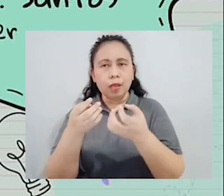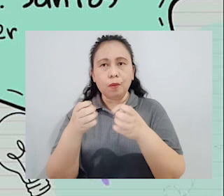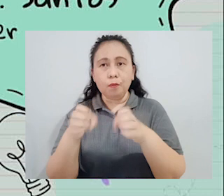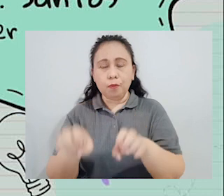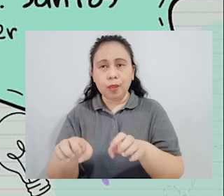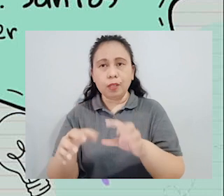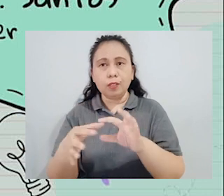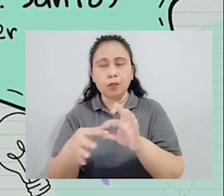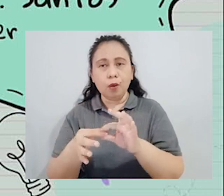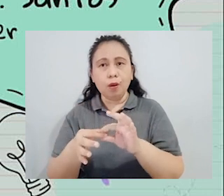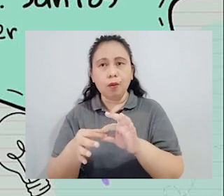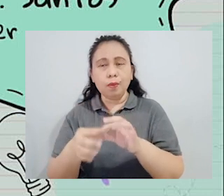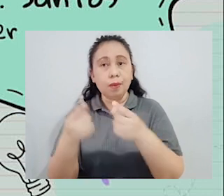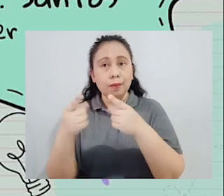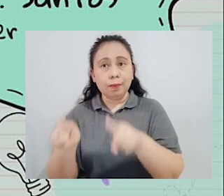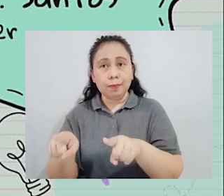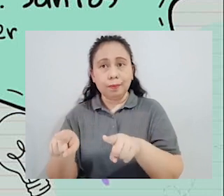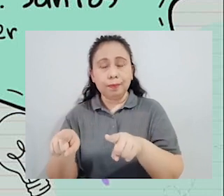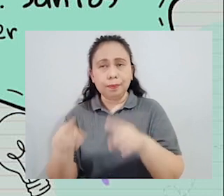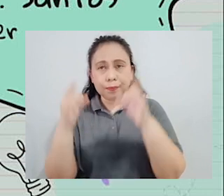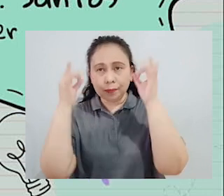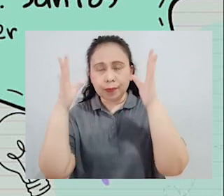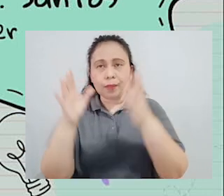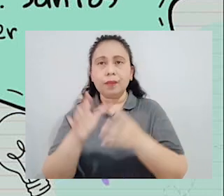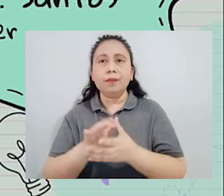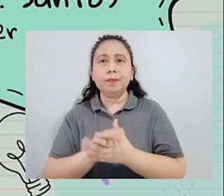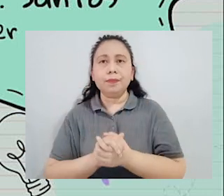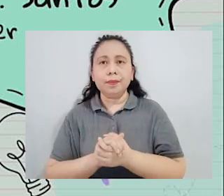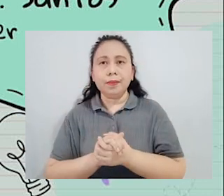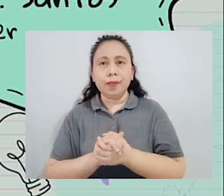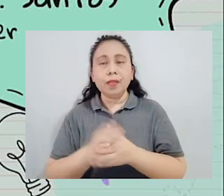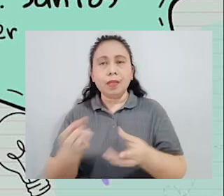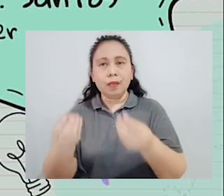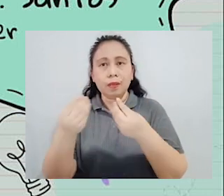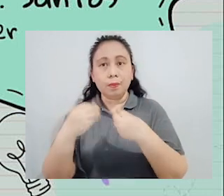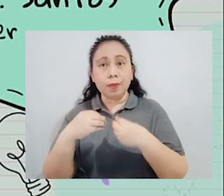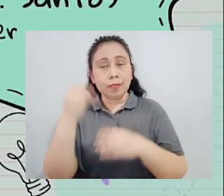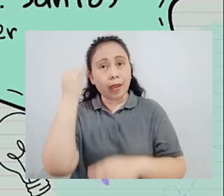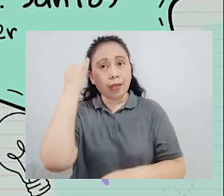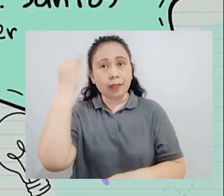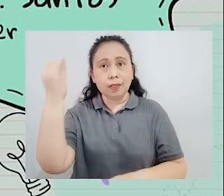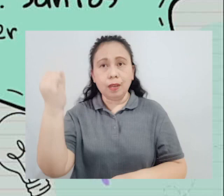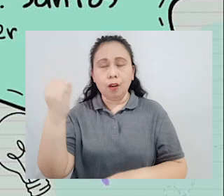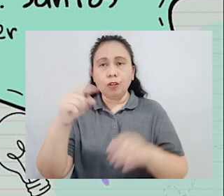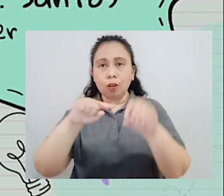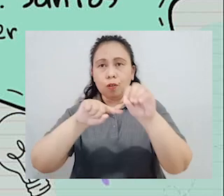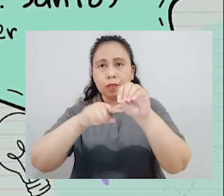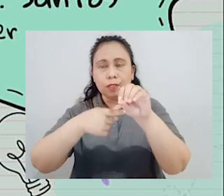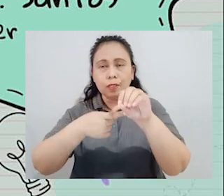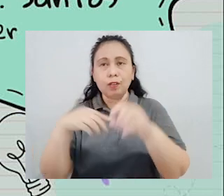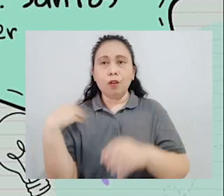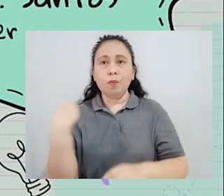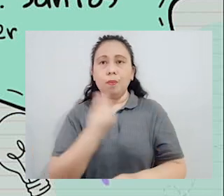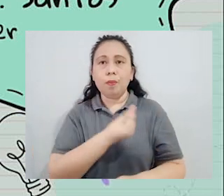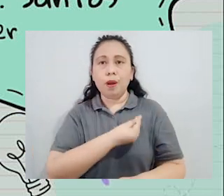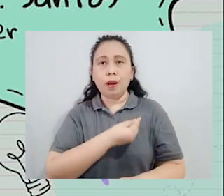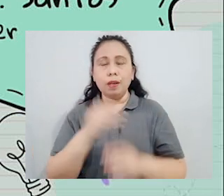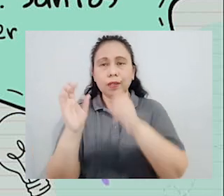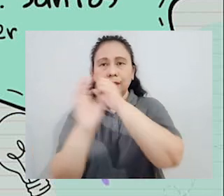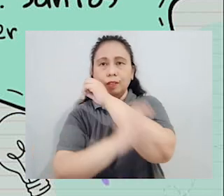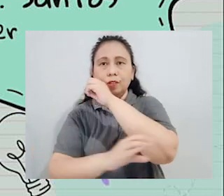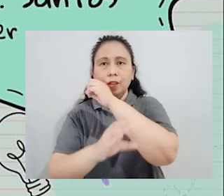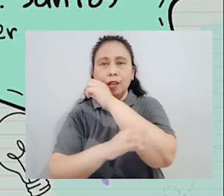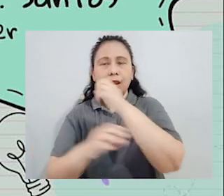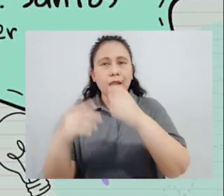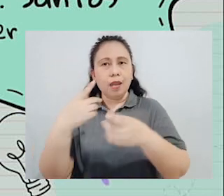natural disasters. At the same time, it gives us an idea on the origin of our country and develops